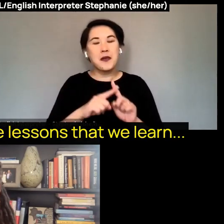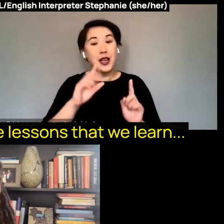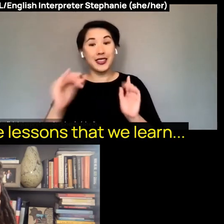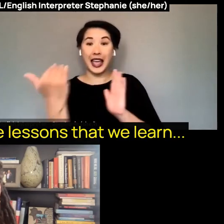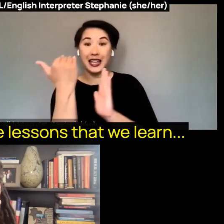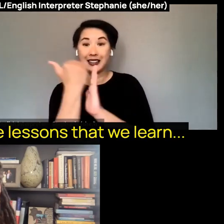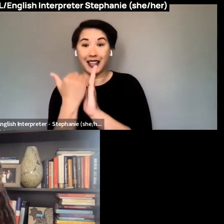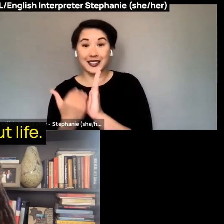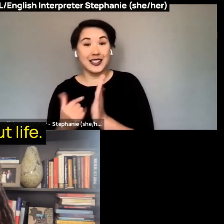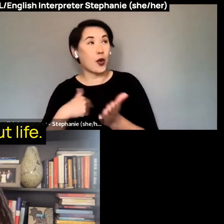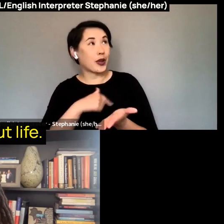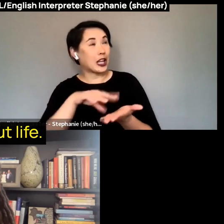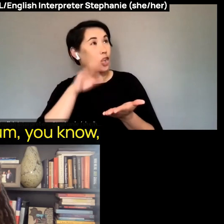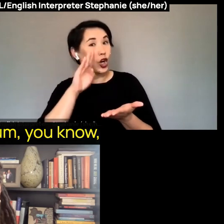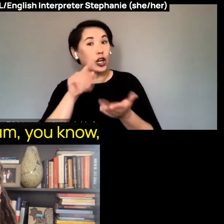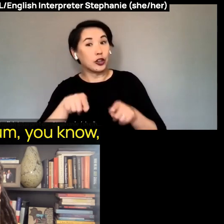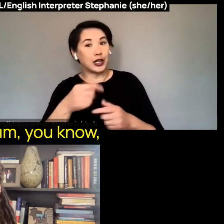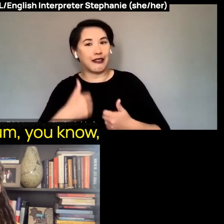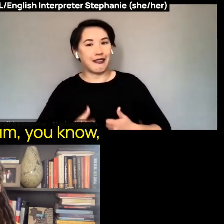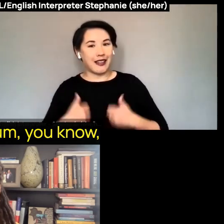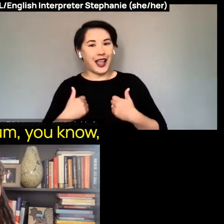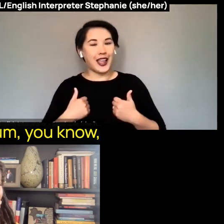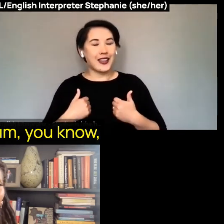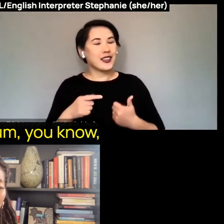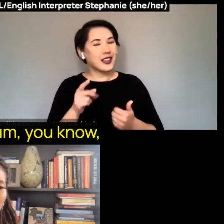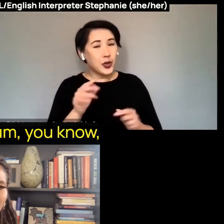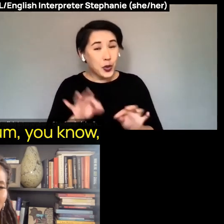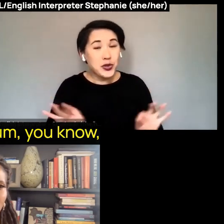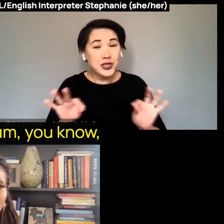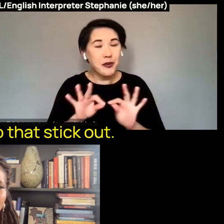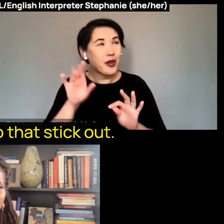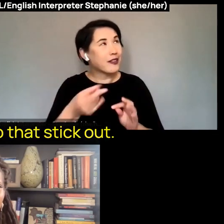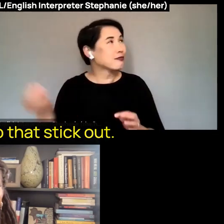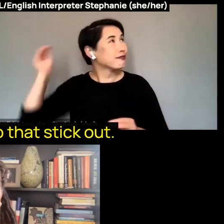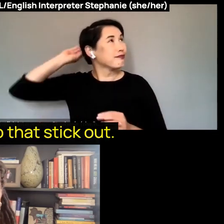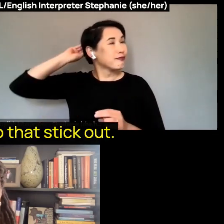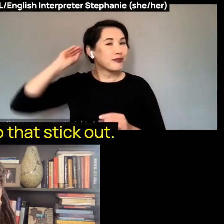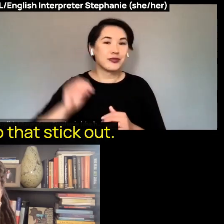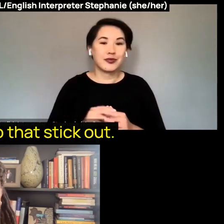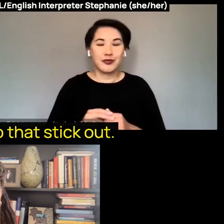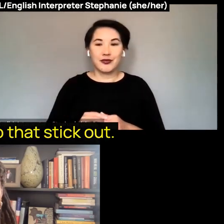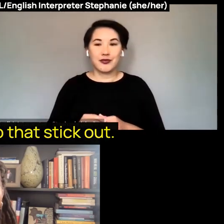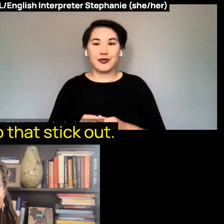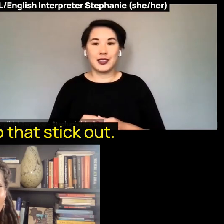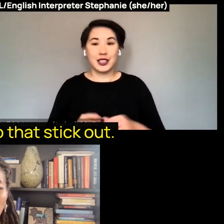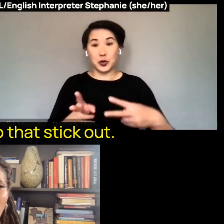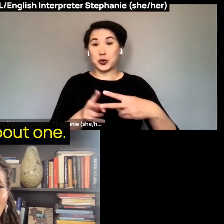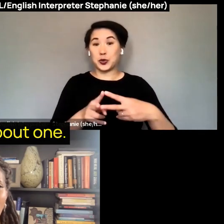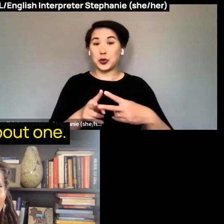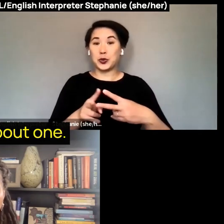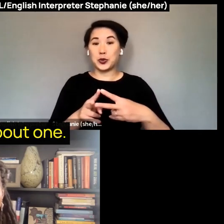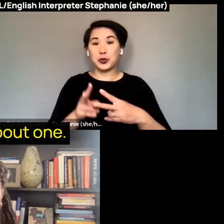the lessons that we learn throughout life. And for me, you know, there are two that stick out.